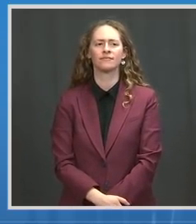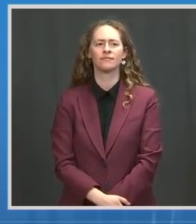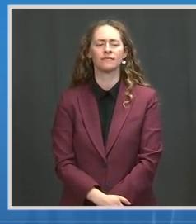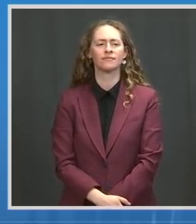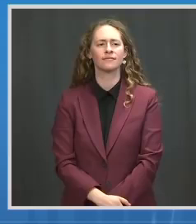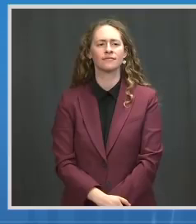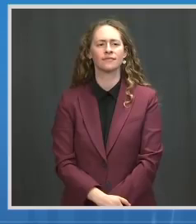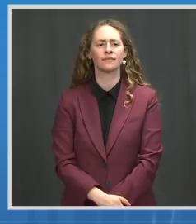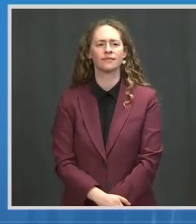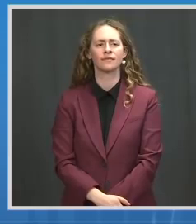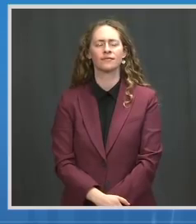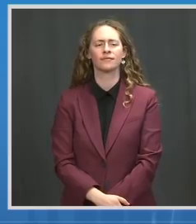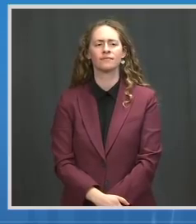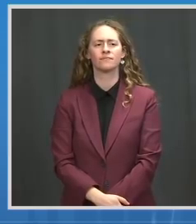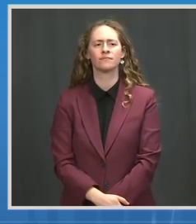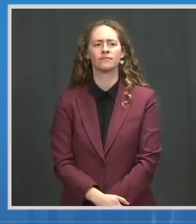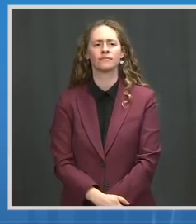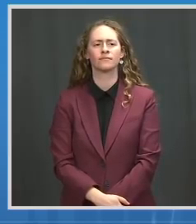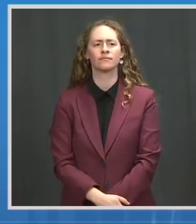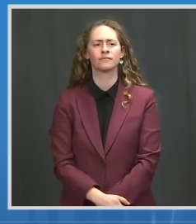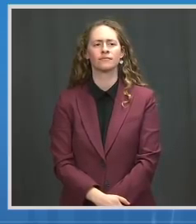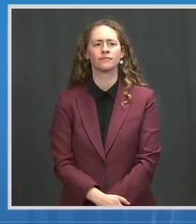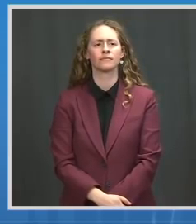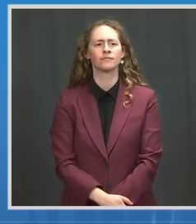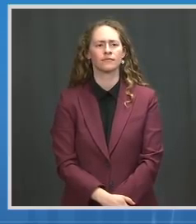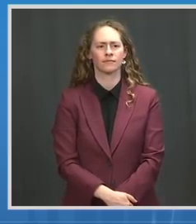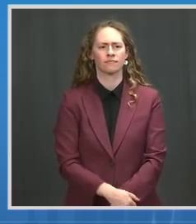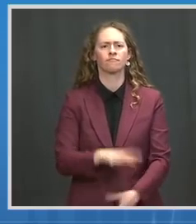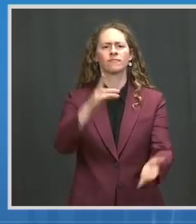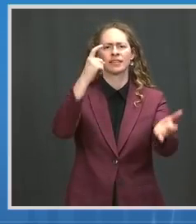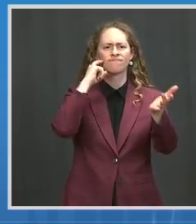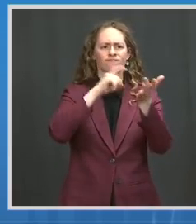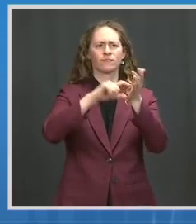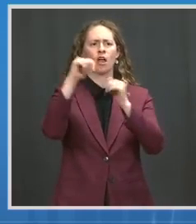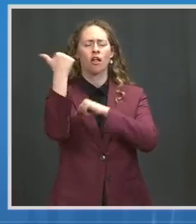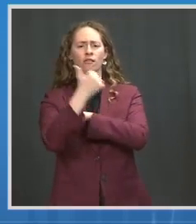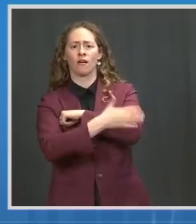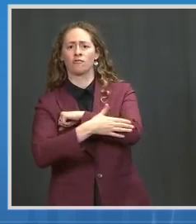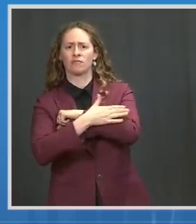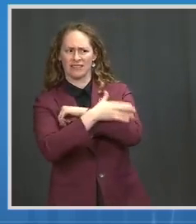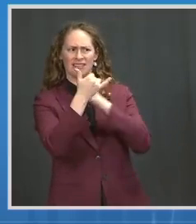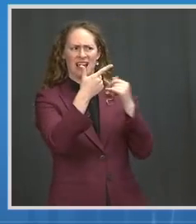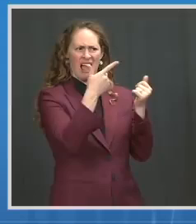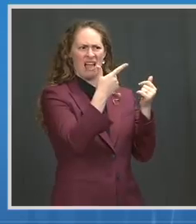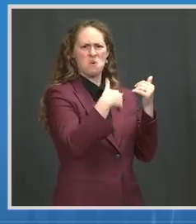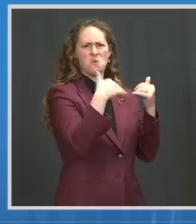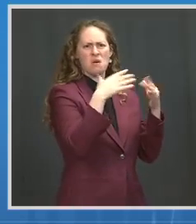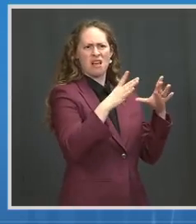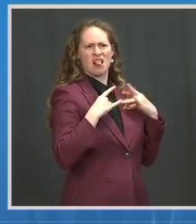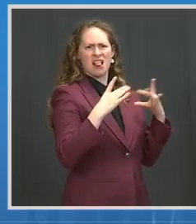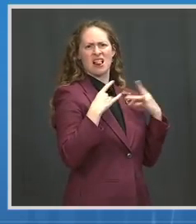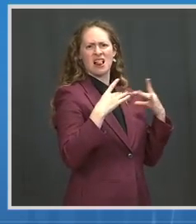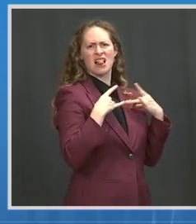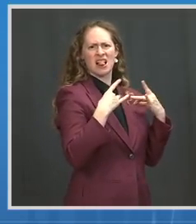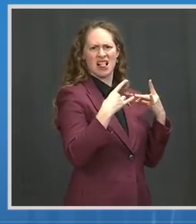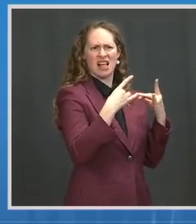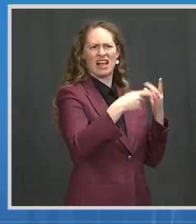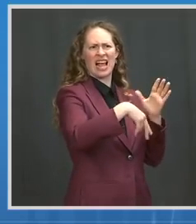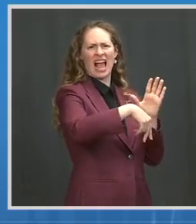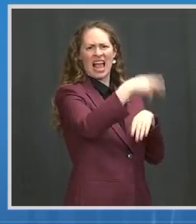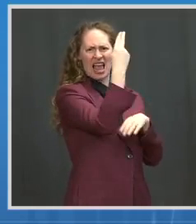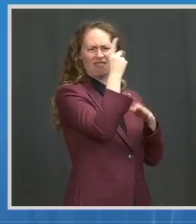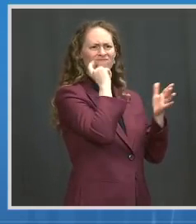infections that do not have any restrictions, and some countries are still covered that have very low rates? Is it time